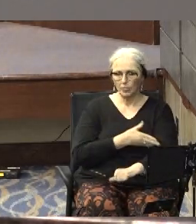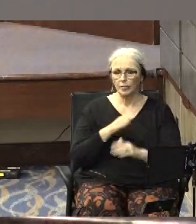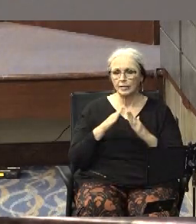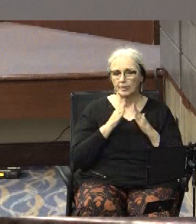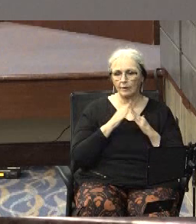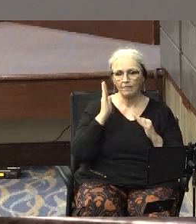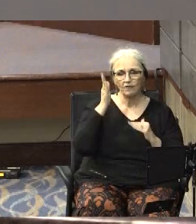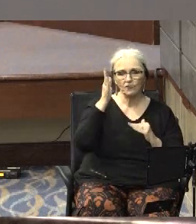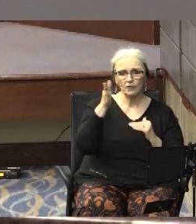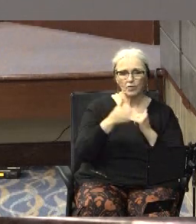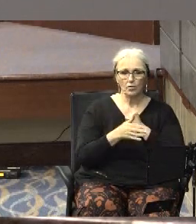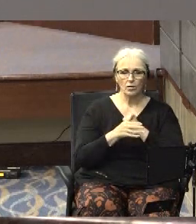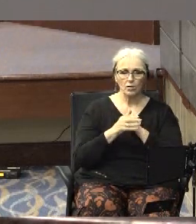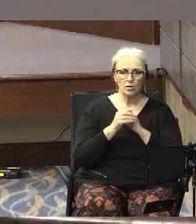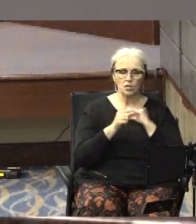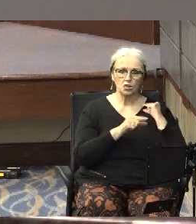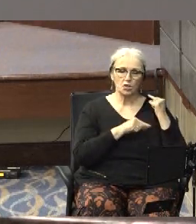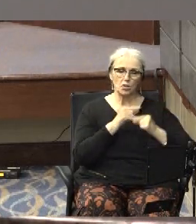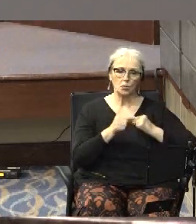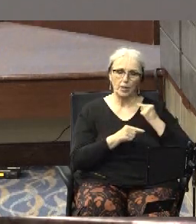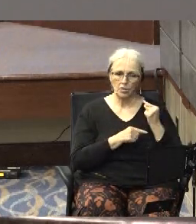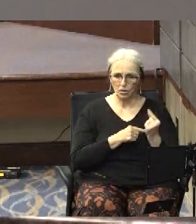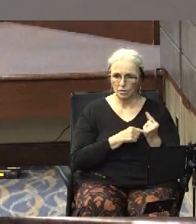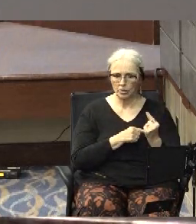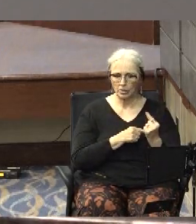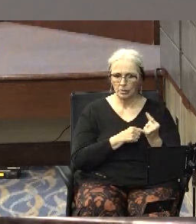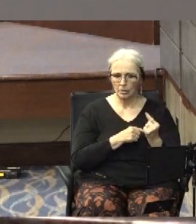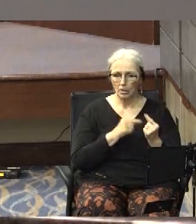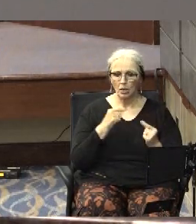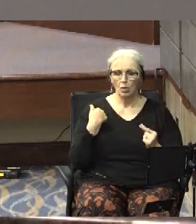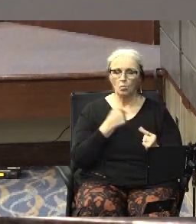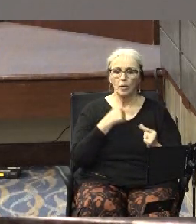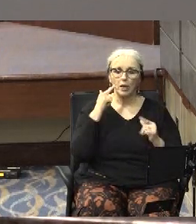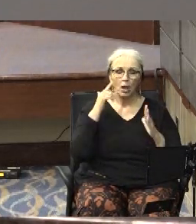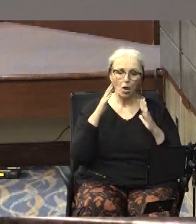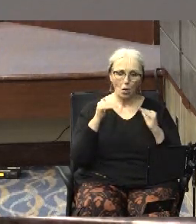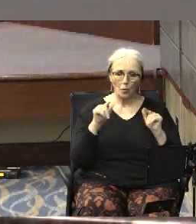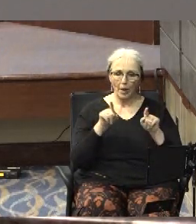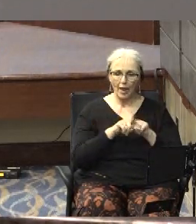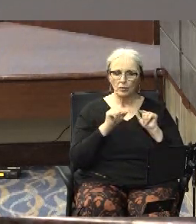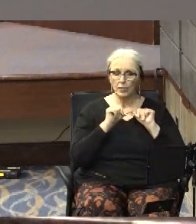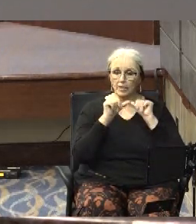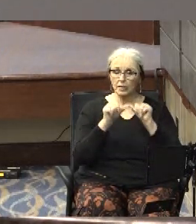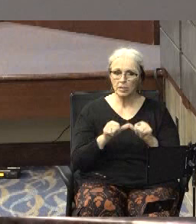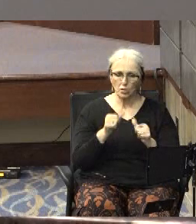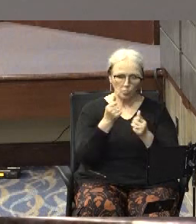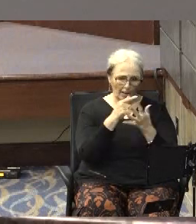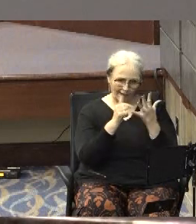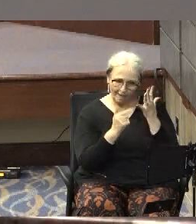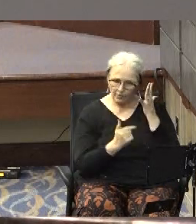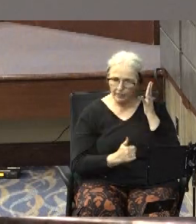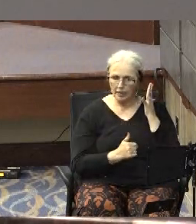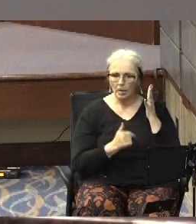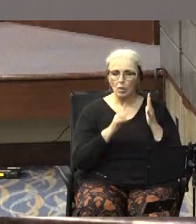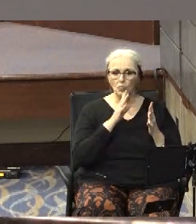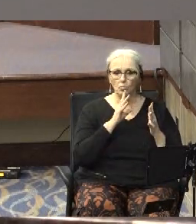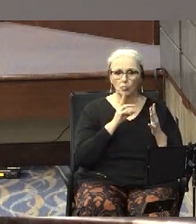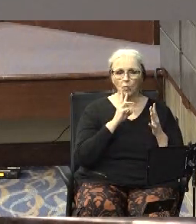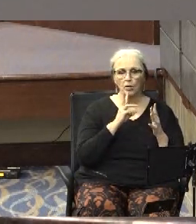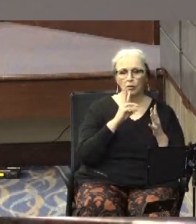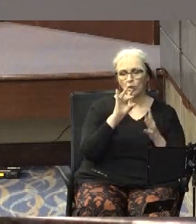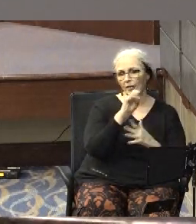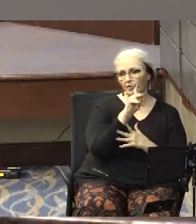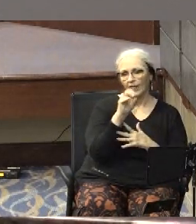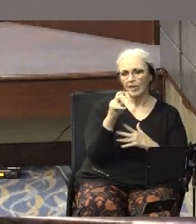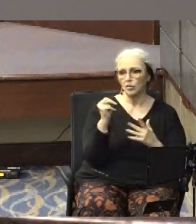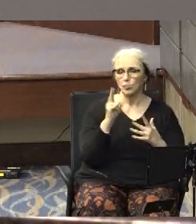future generations. And, you know, we hope that as we move in all the things, we had the discussion on water conservation today,